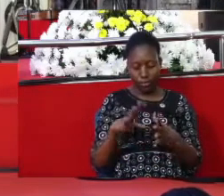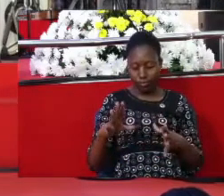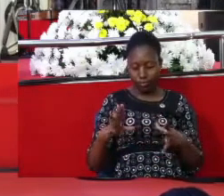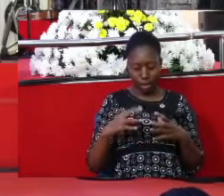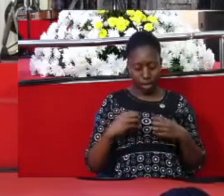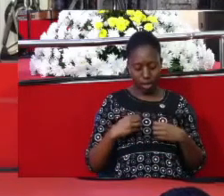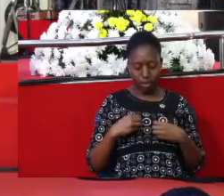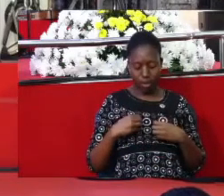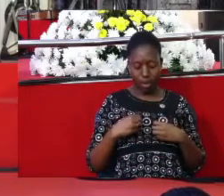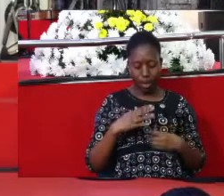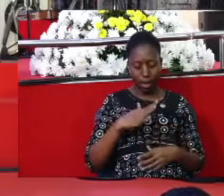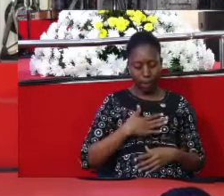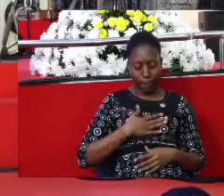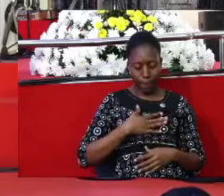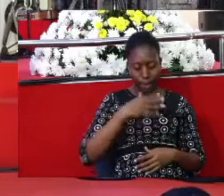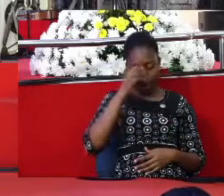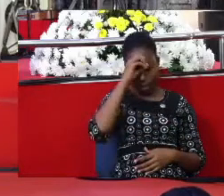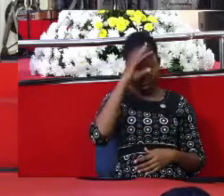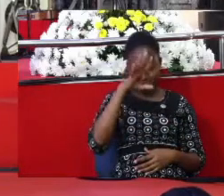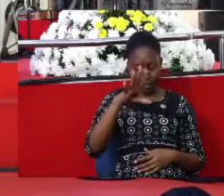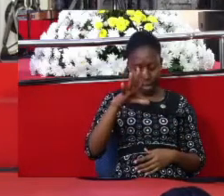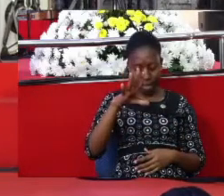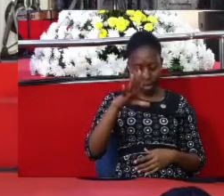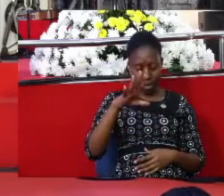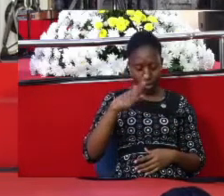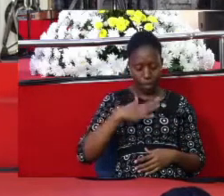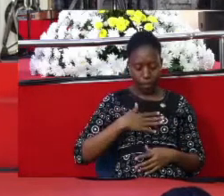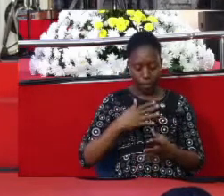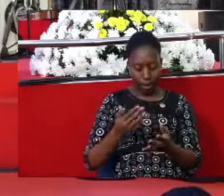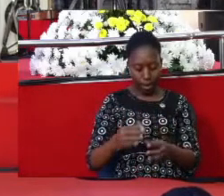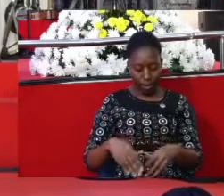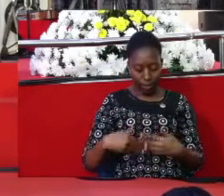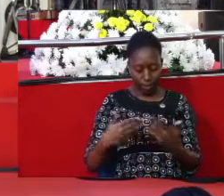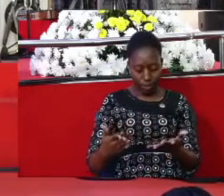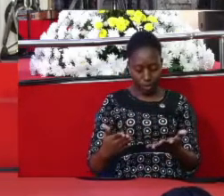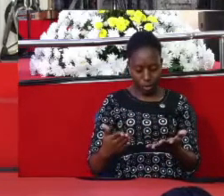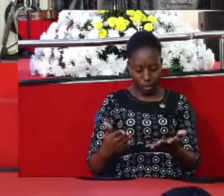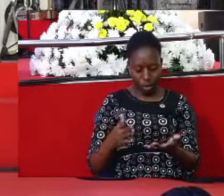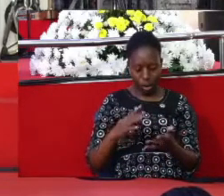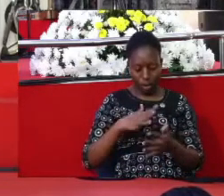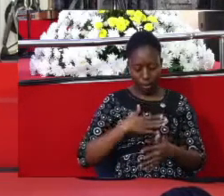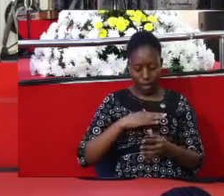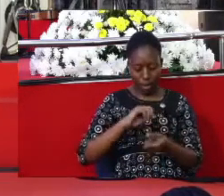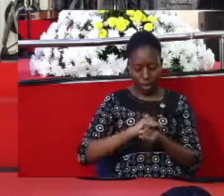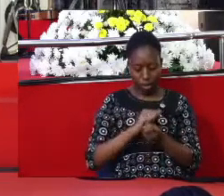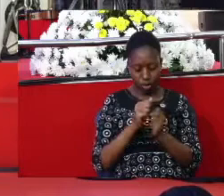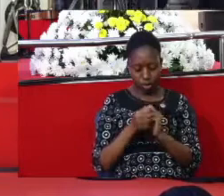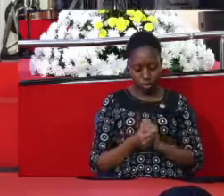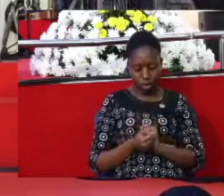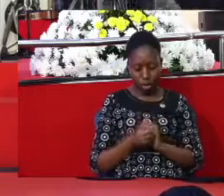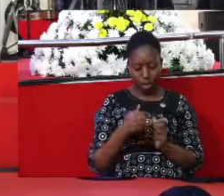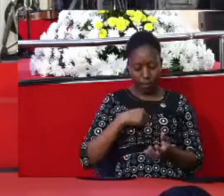my miracle, my provision, my restoration, my deliverance. I